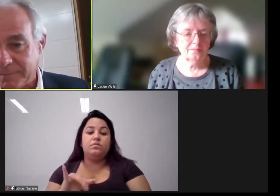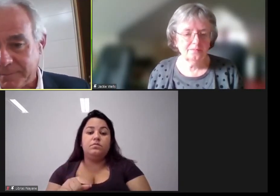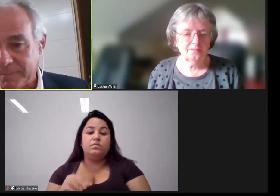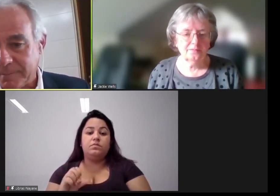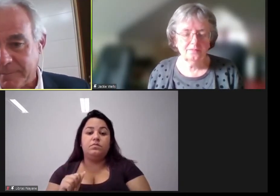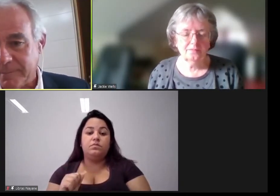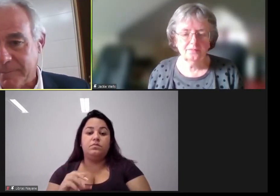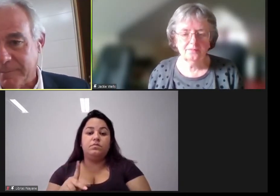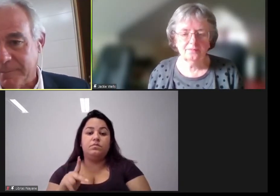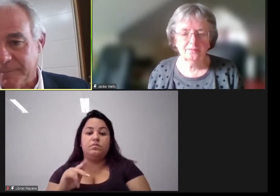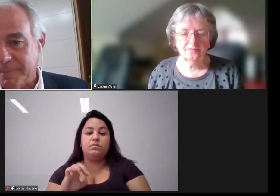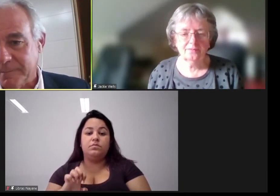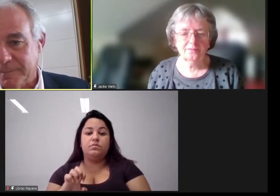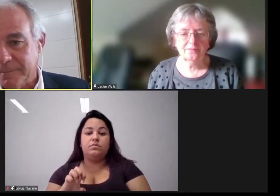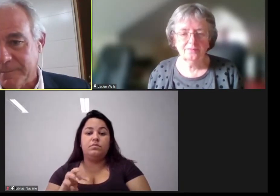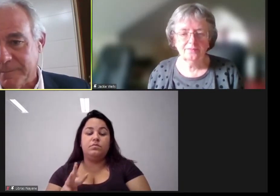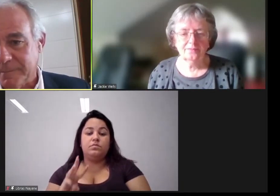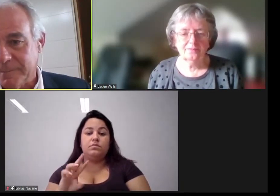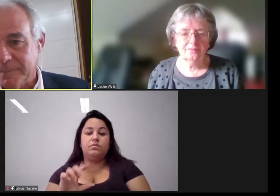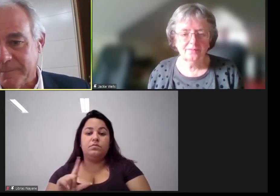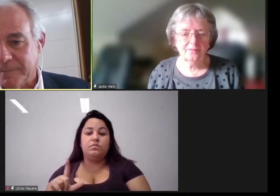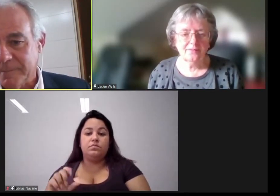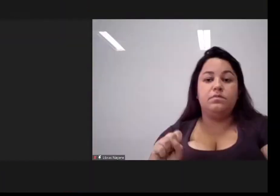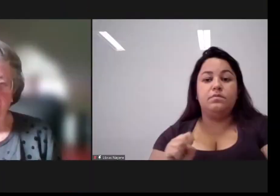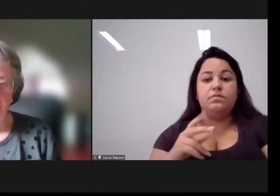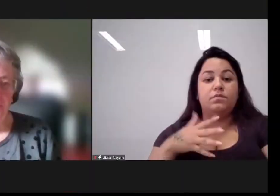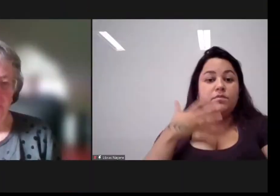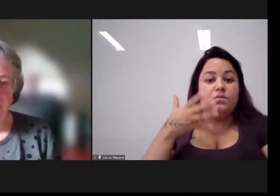Please, you have the floor.